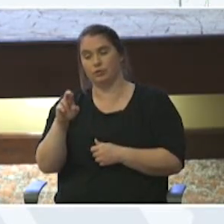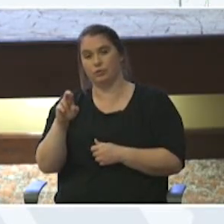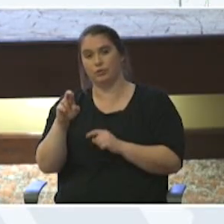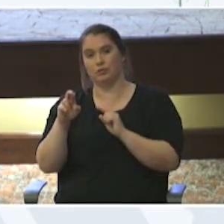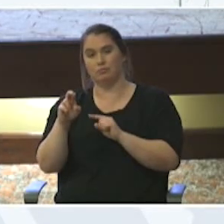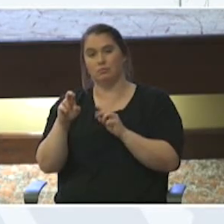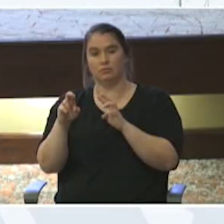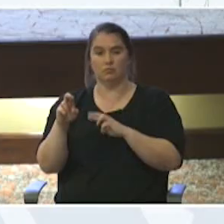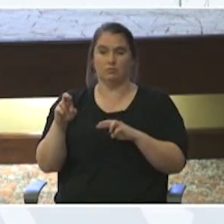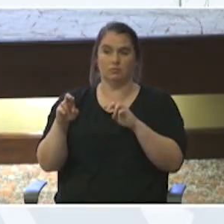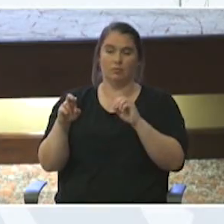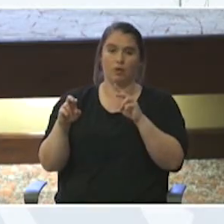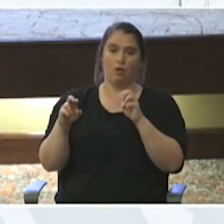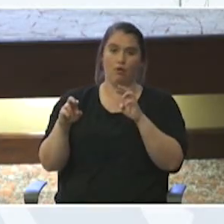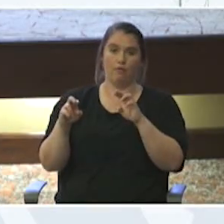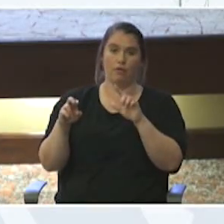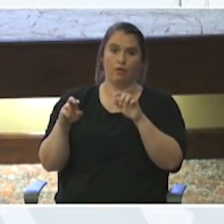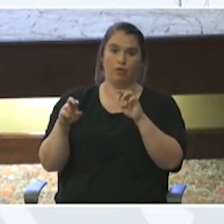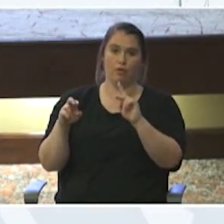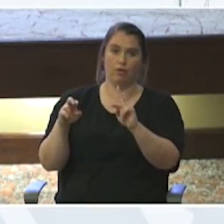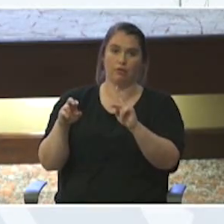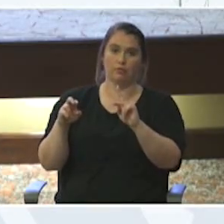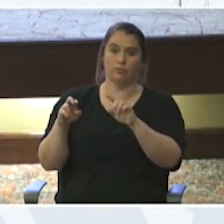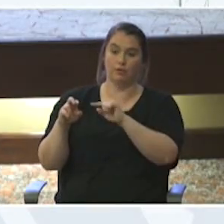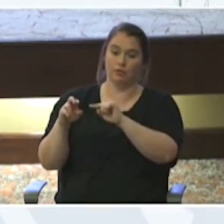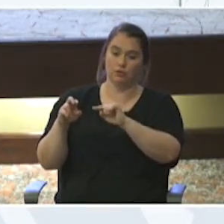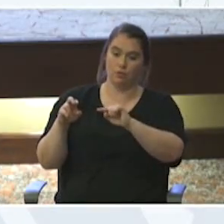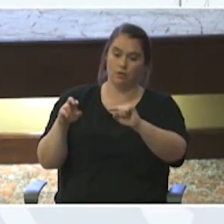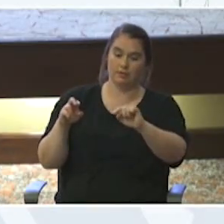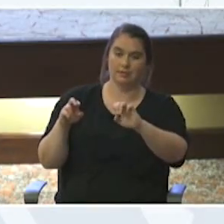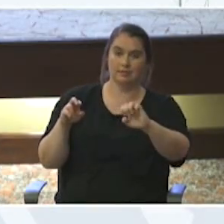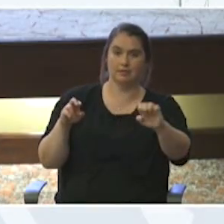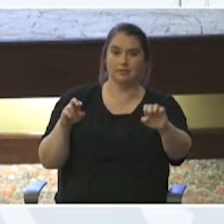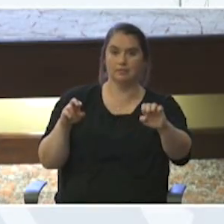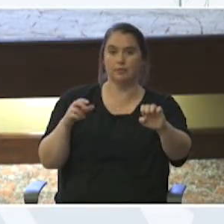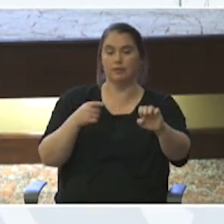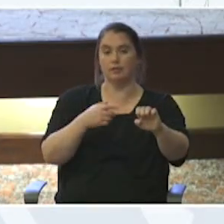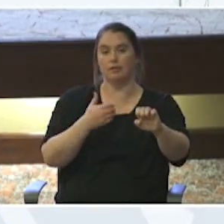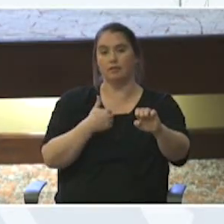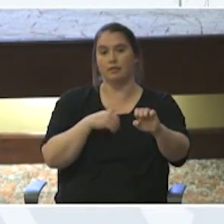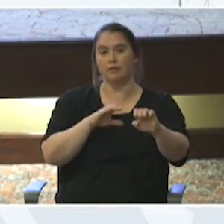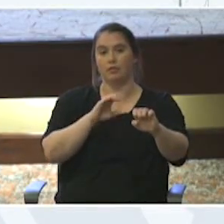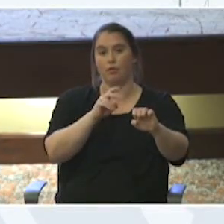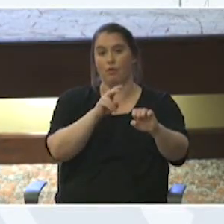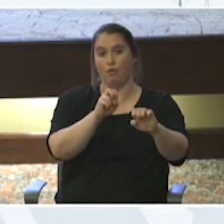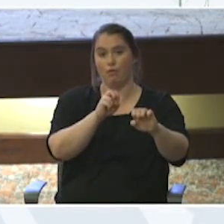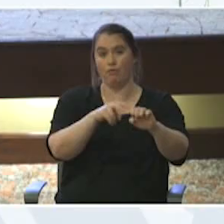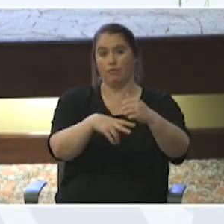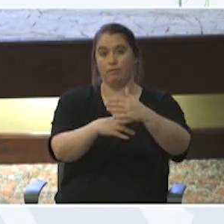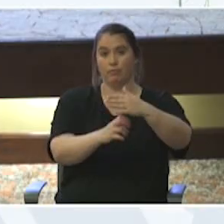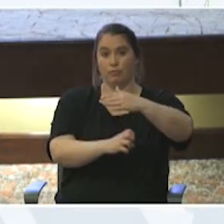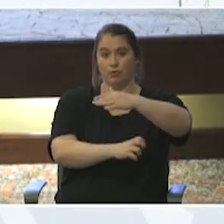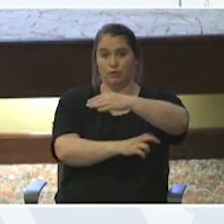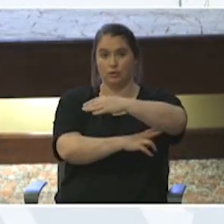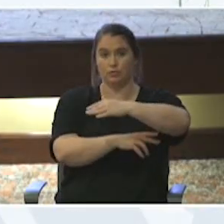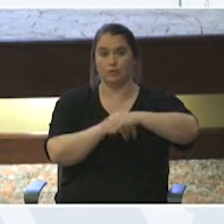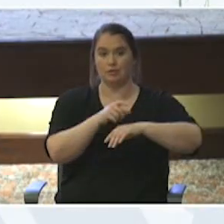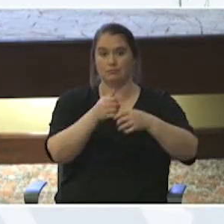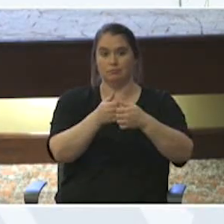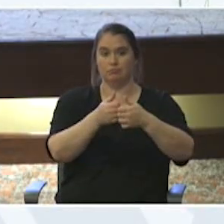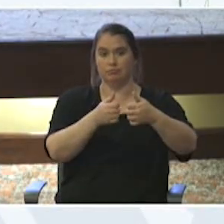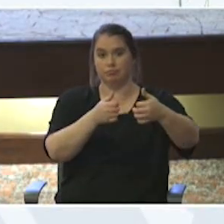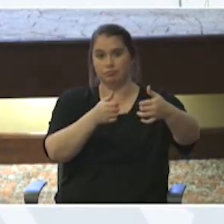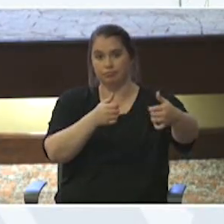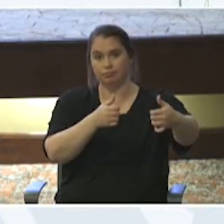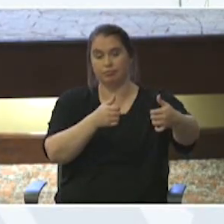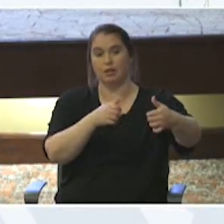Overlook. Moving towards the east, we have the Cove Bridge, which spans across the